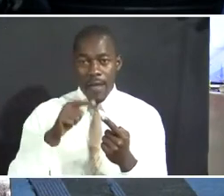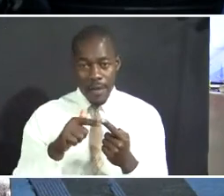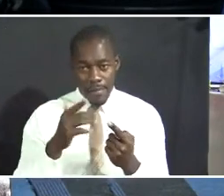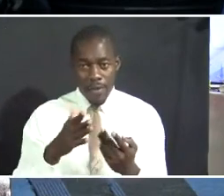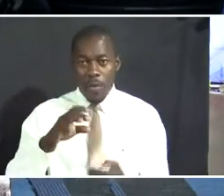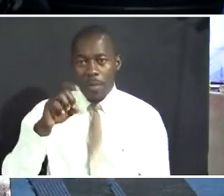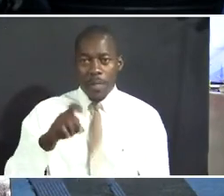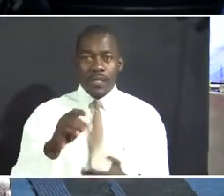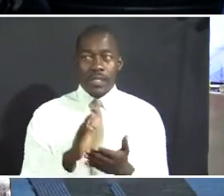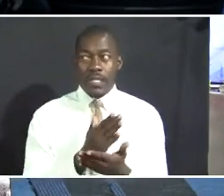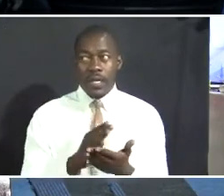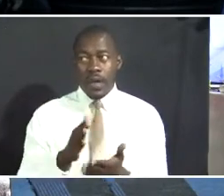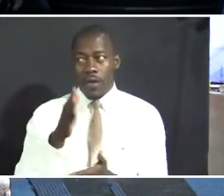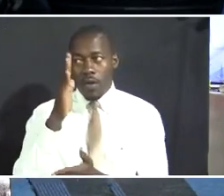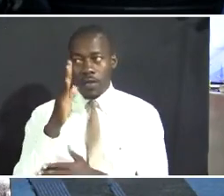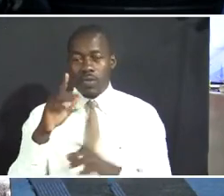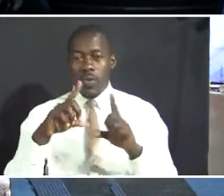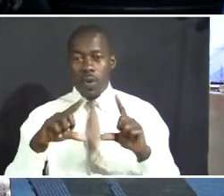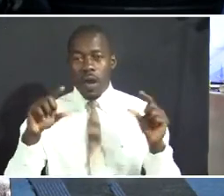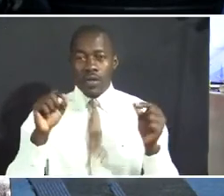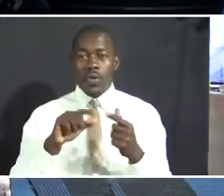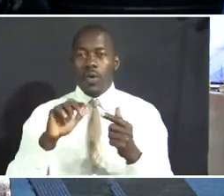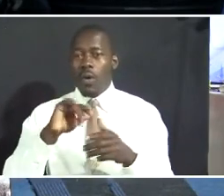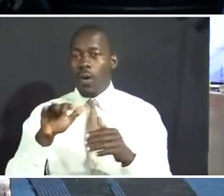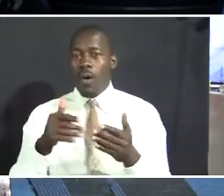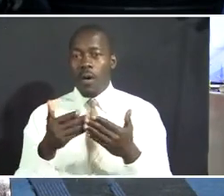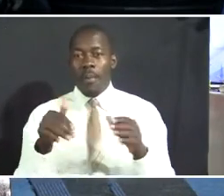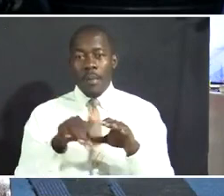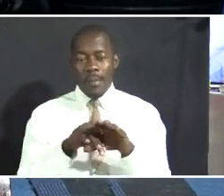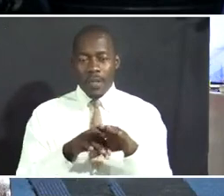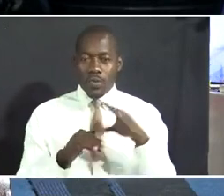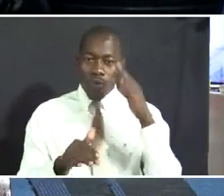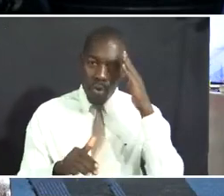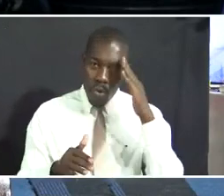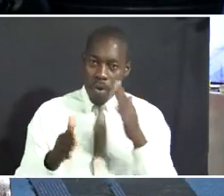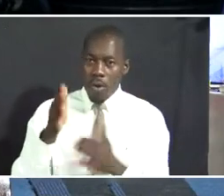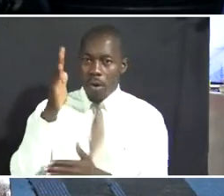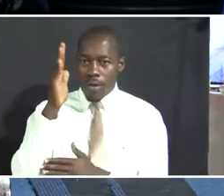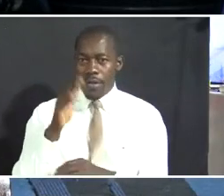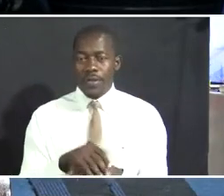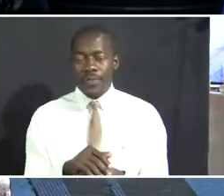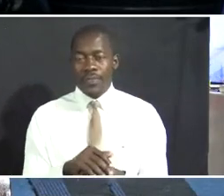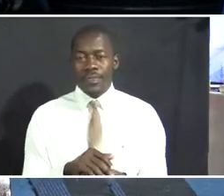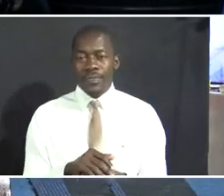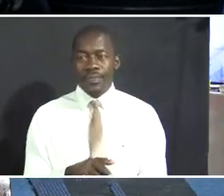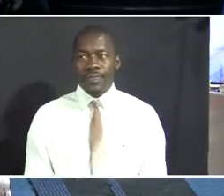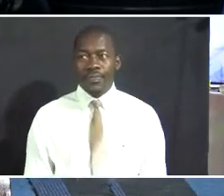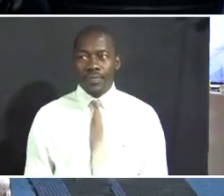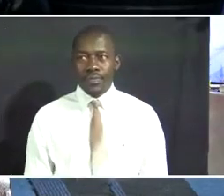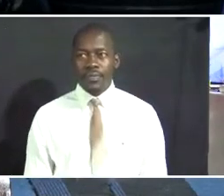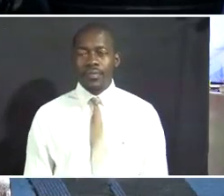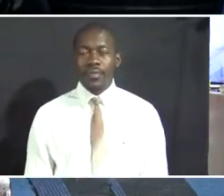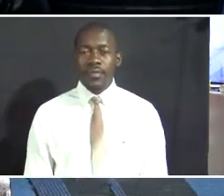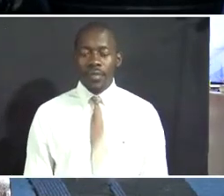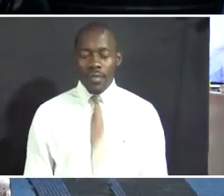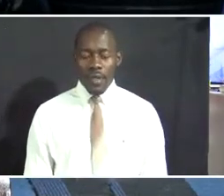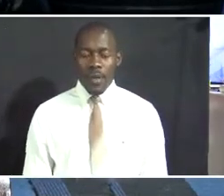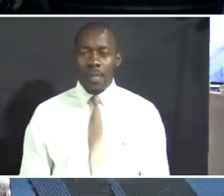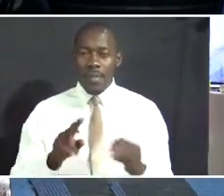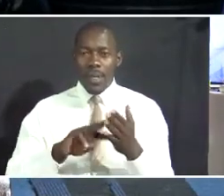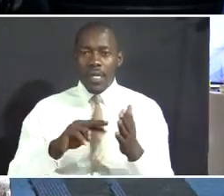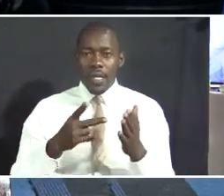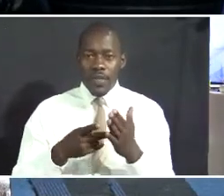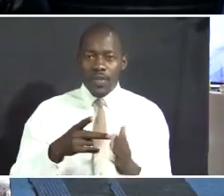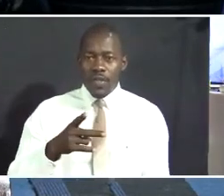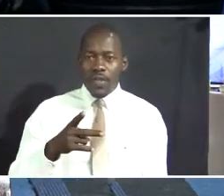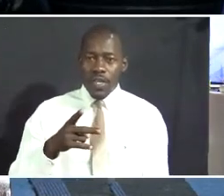out to everyone to know the Lord. So you really don't have to be a Bible scholar for you to do that.